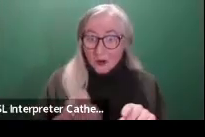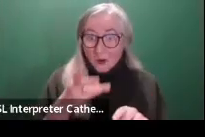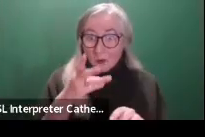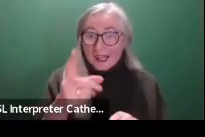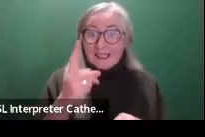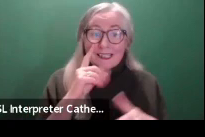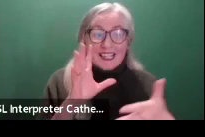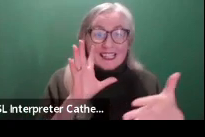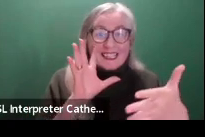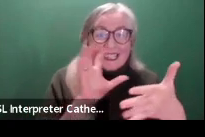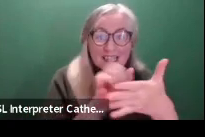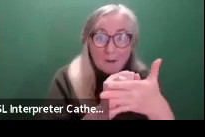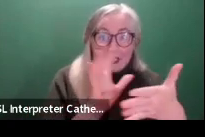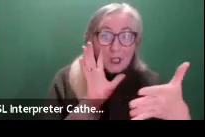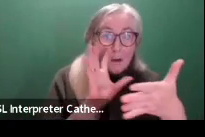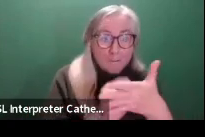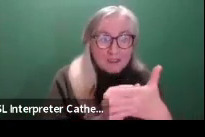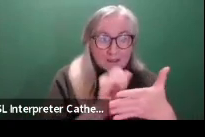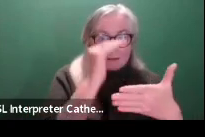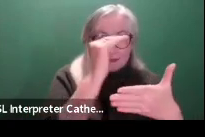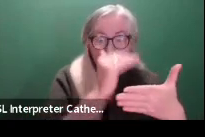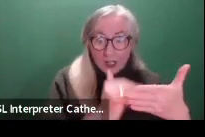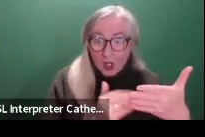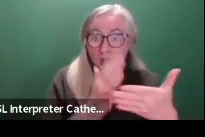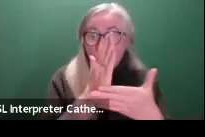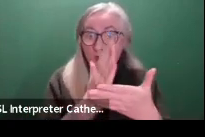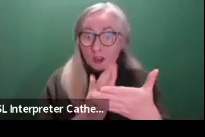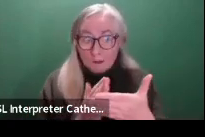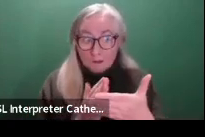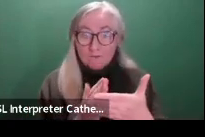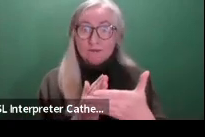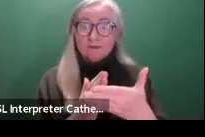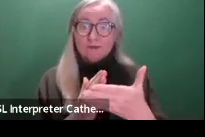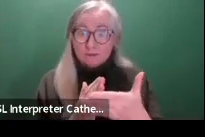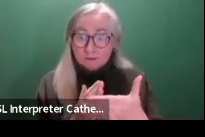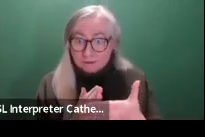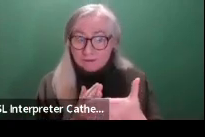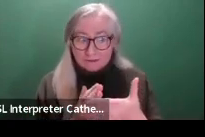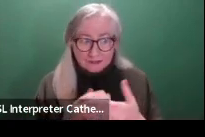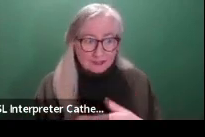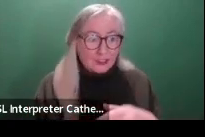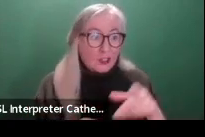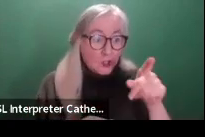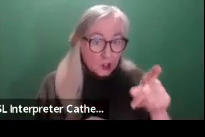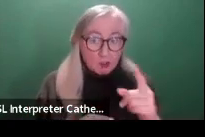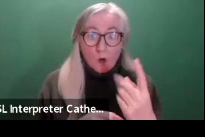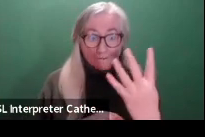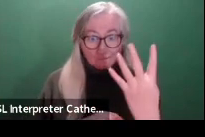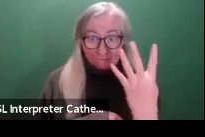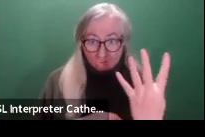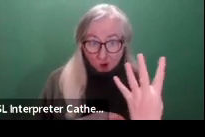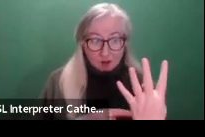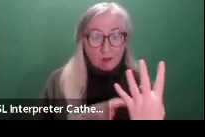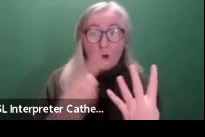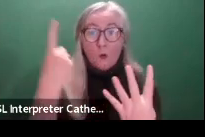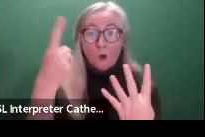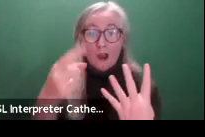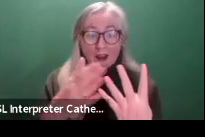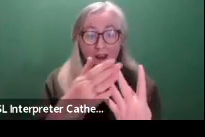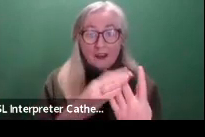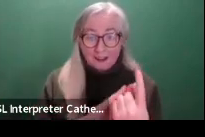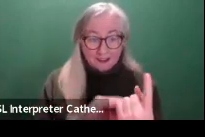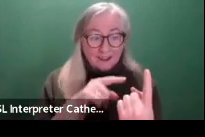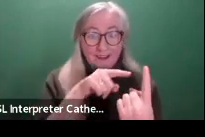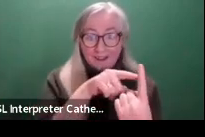not kind of something that's very low key, it's something that they're quite very aware of. Out of those 4, one person